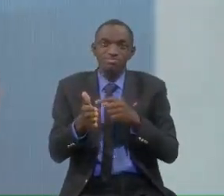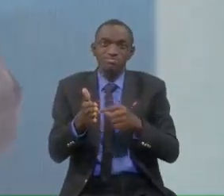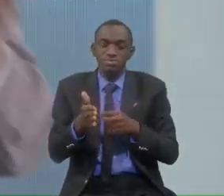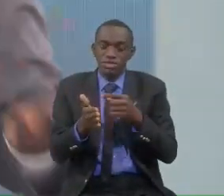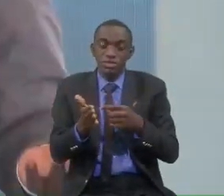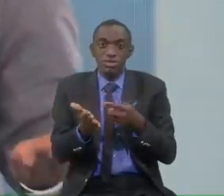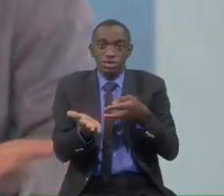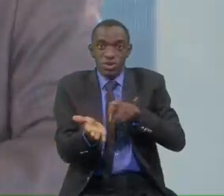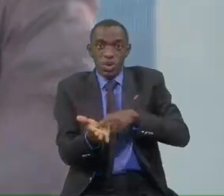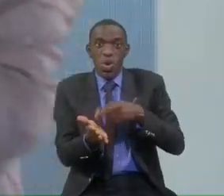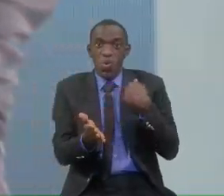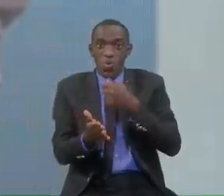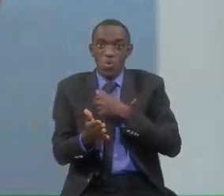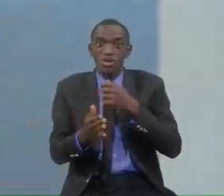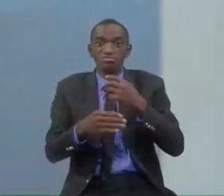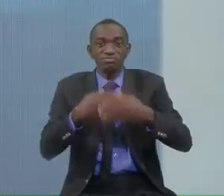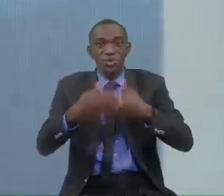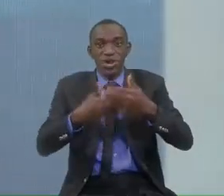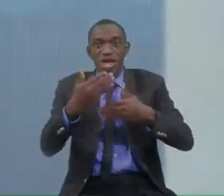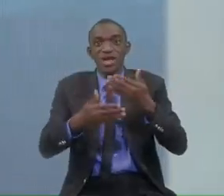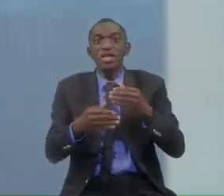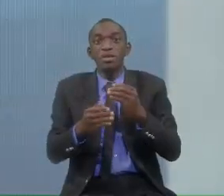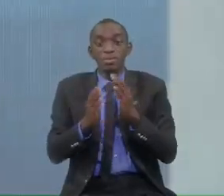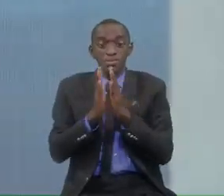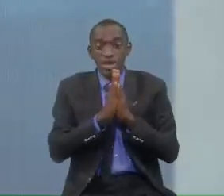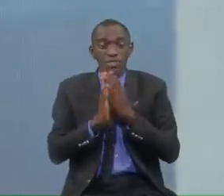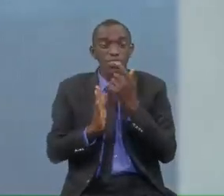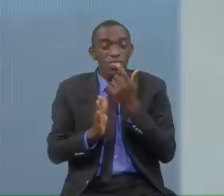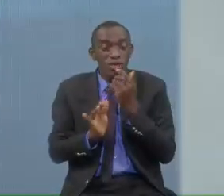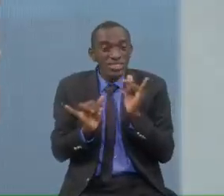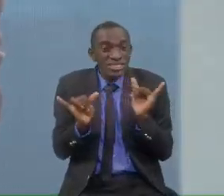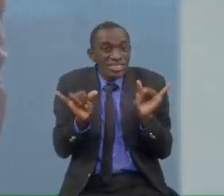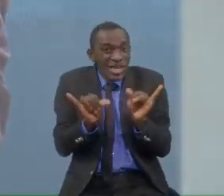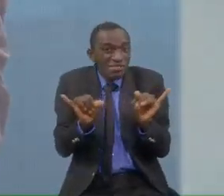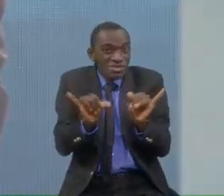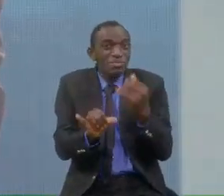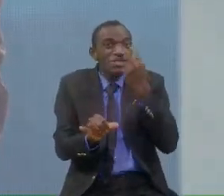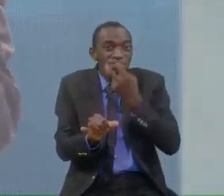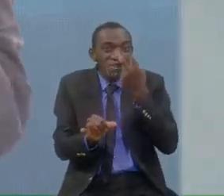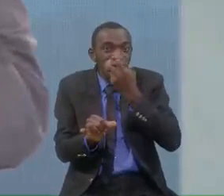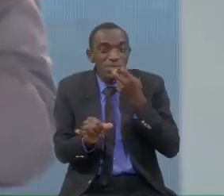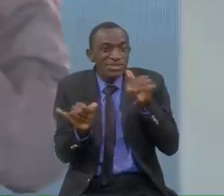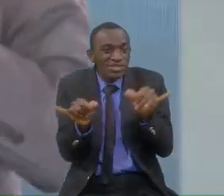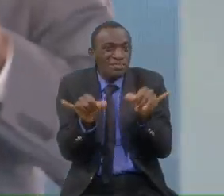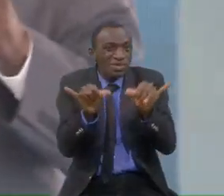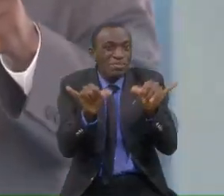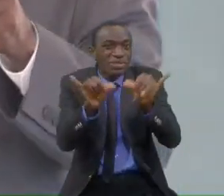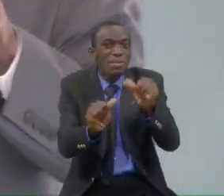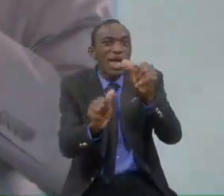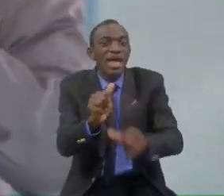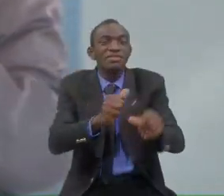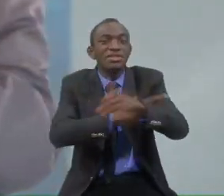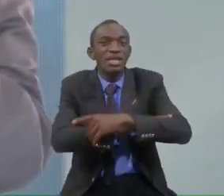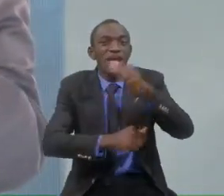thing. If we're praying in tongues, if that same tongue will roll out, it's recorded already there. If we're praying in